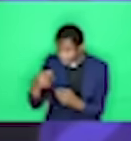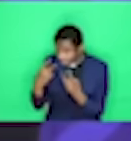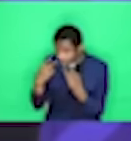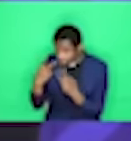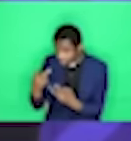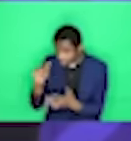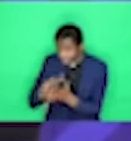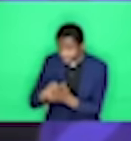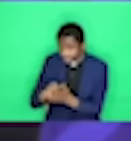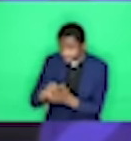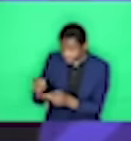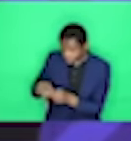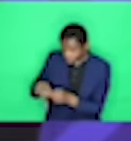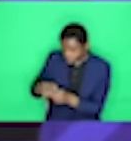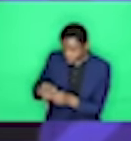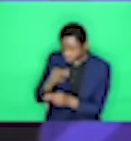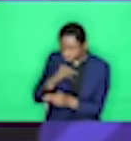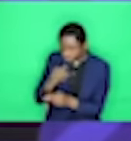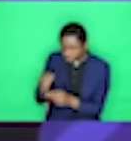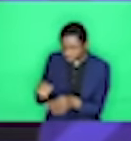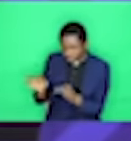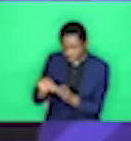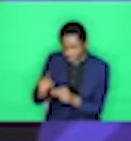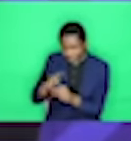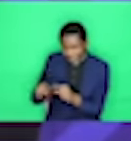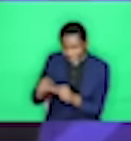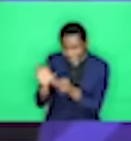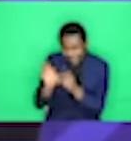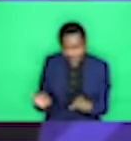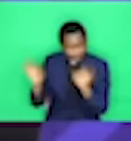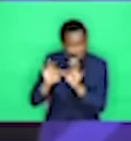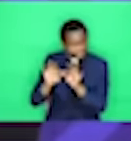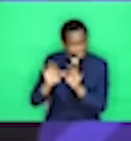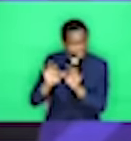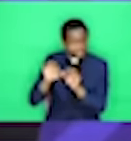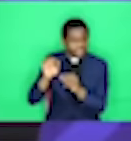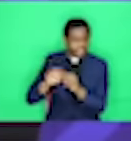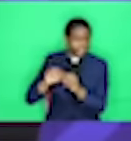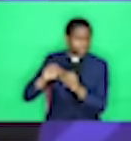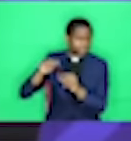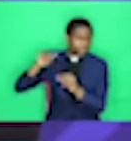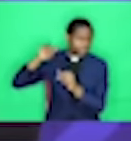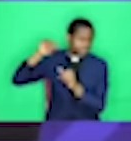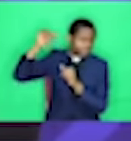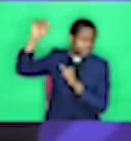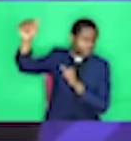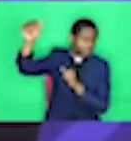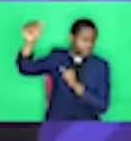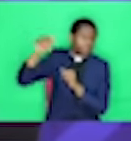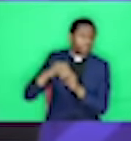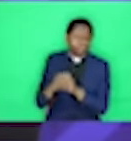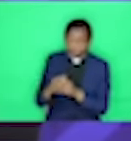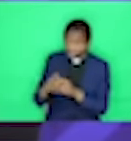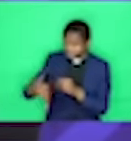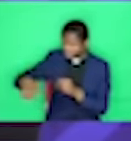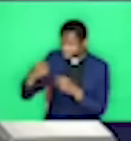less important than the eternal. They saw that the immediate was less important